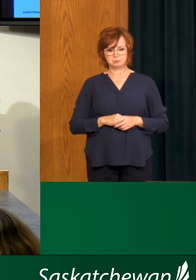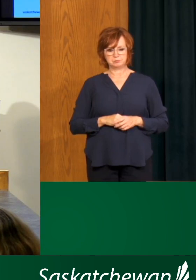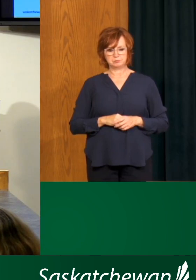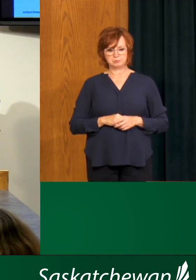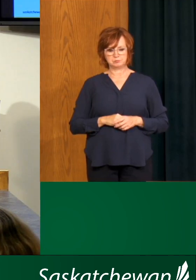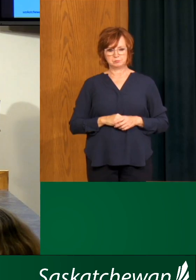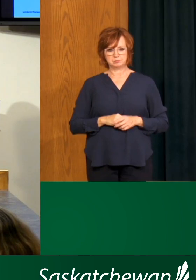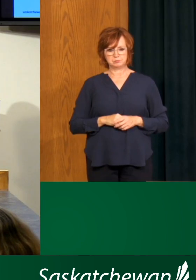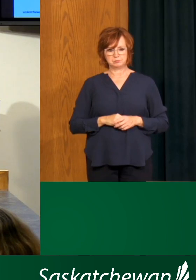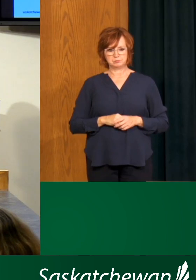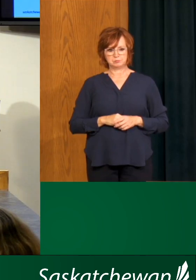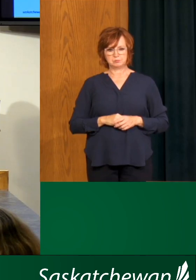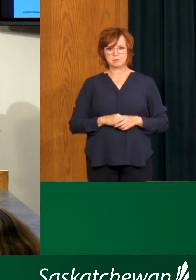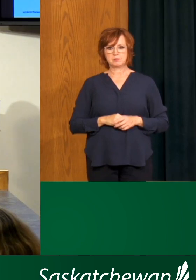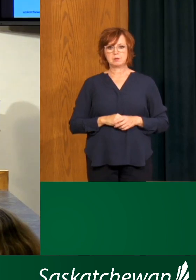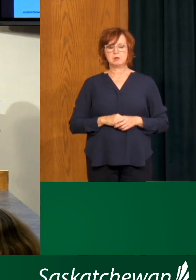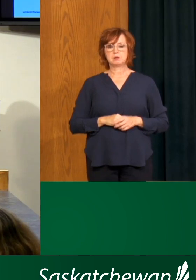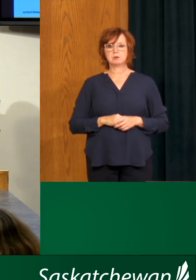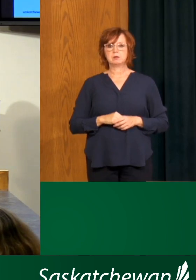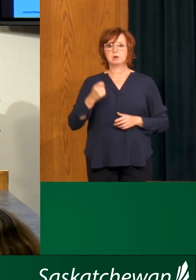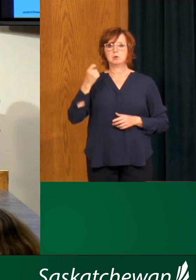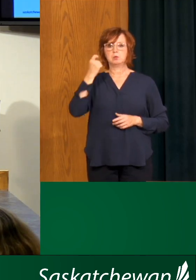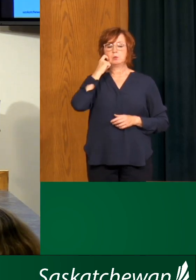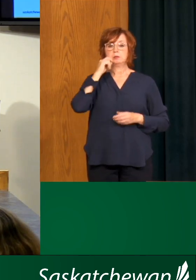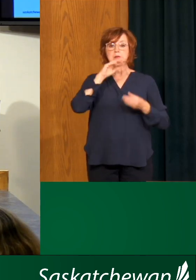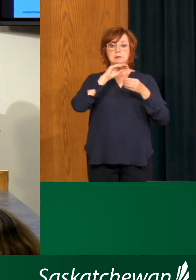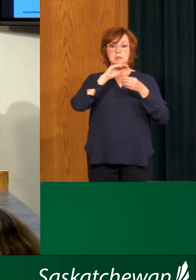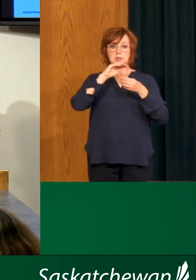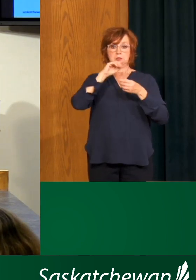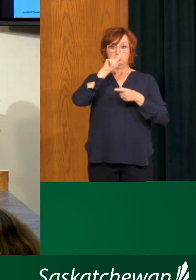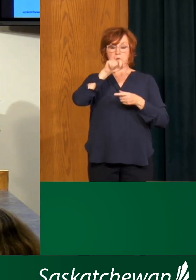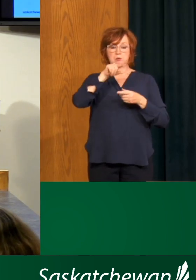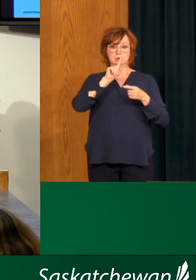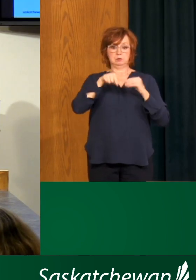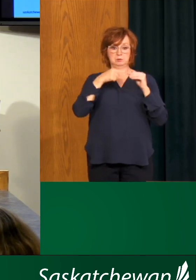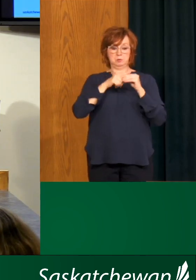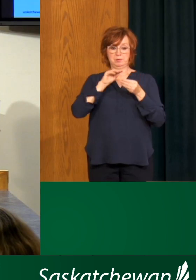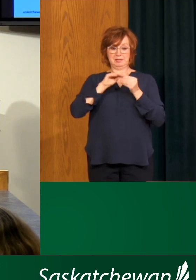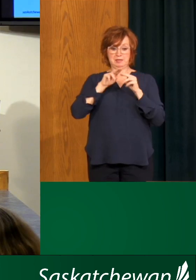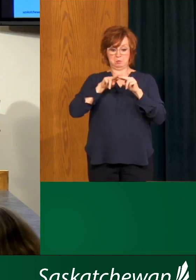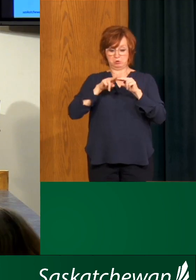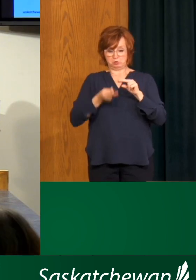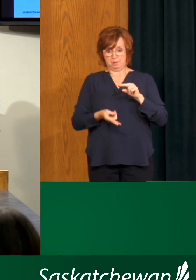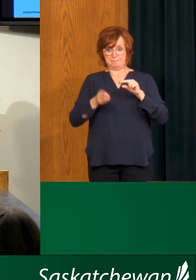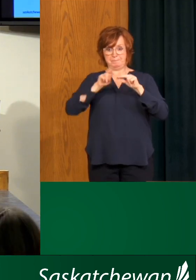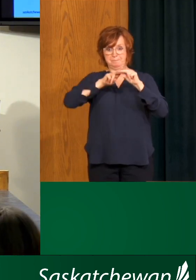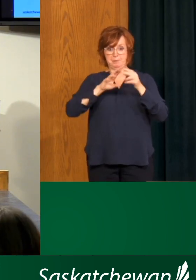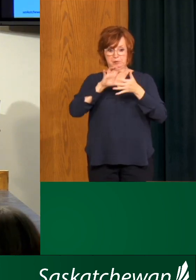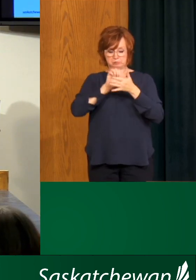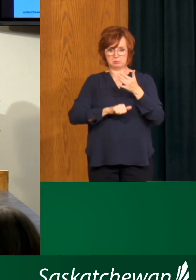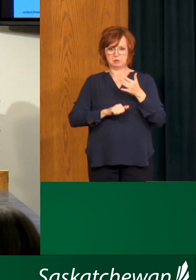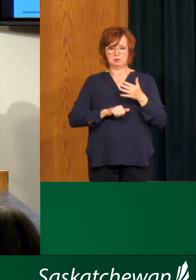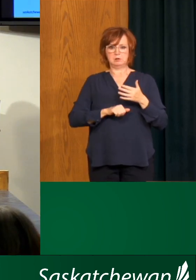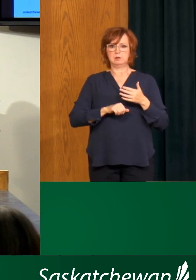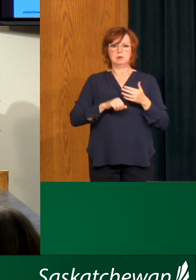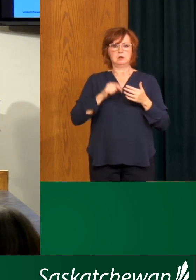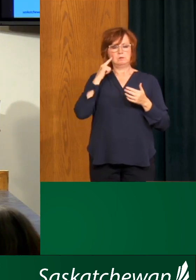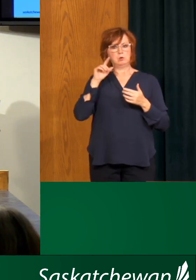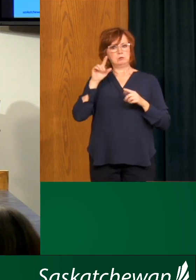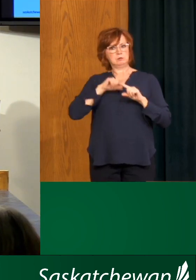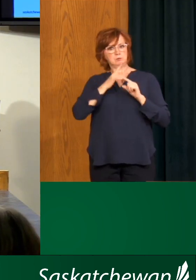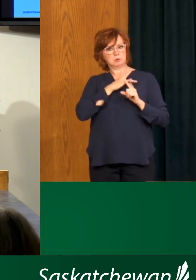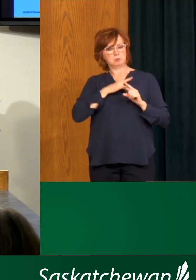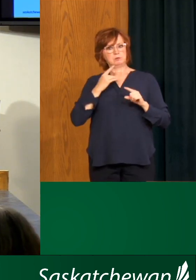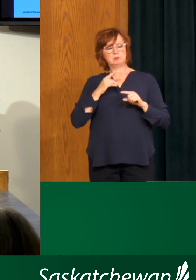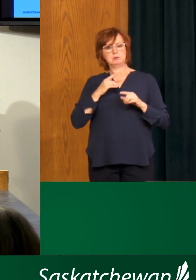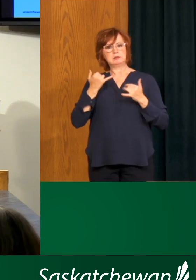provincial total being changed with cases being reassigned out to provinces outside of Saskatchewan, what is the process for determining